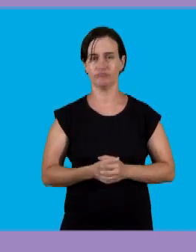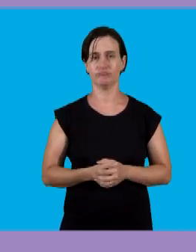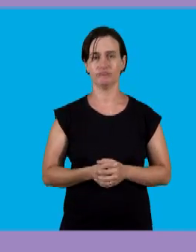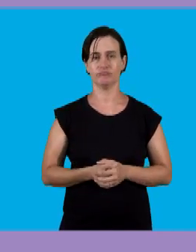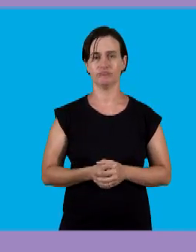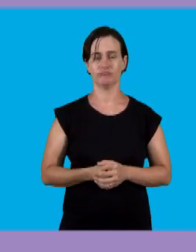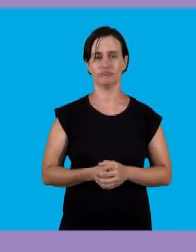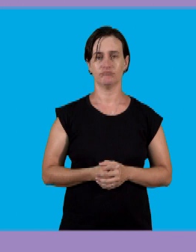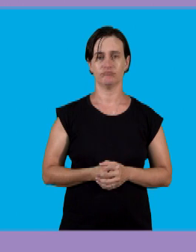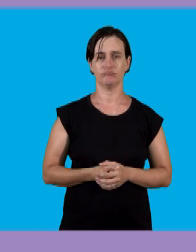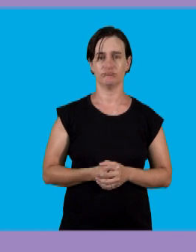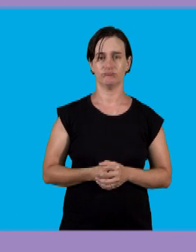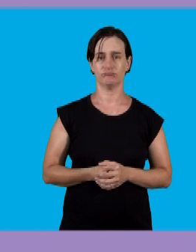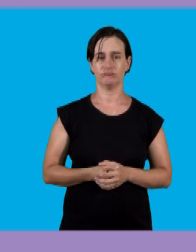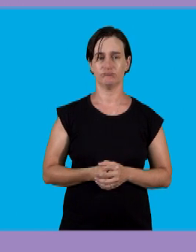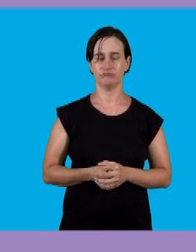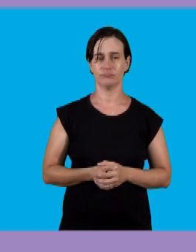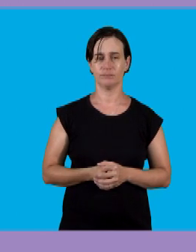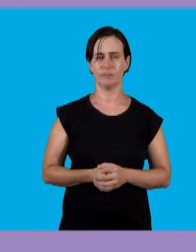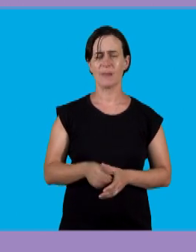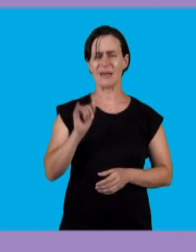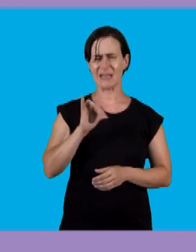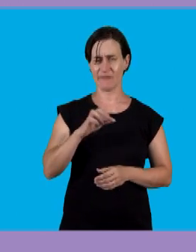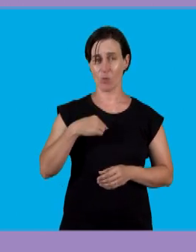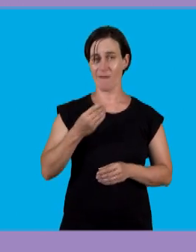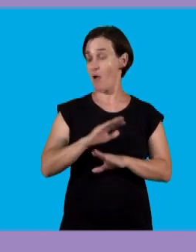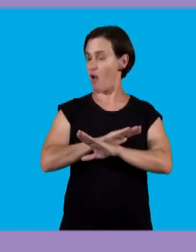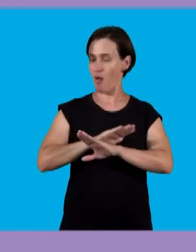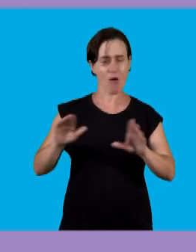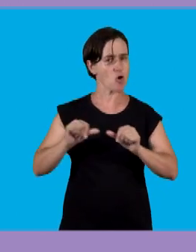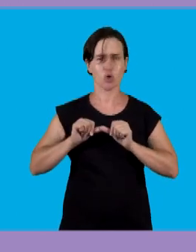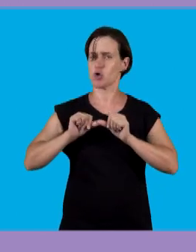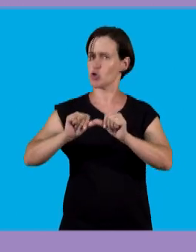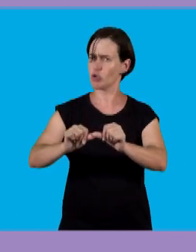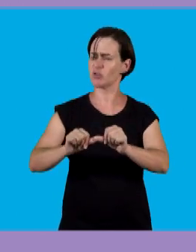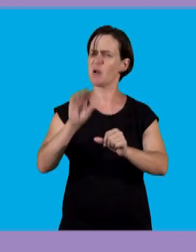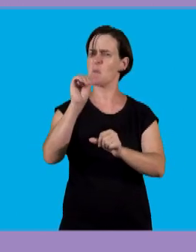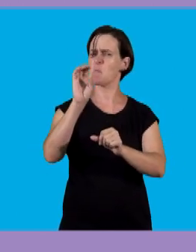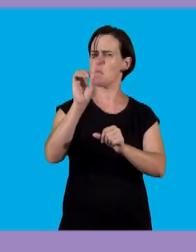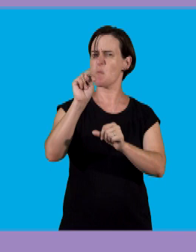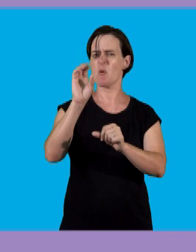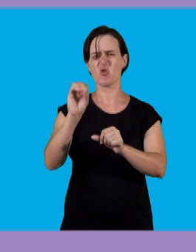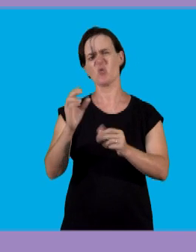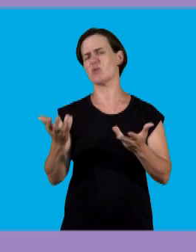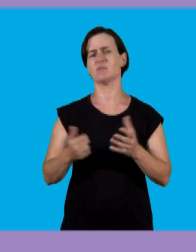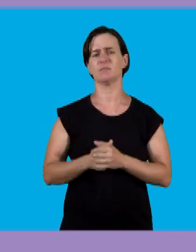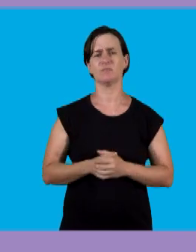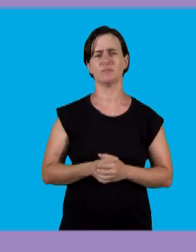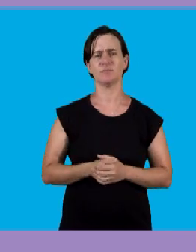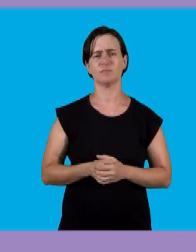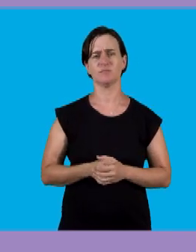what happens when we are working with a non-constant monomial? So when we divide a monomial by